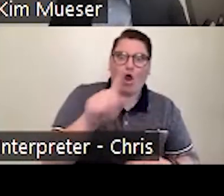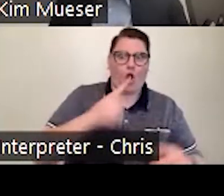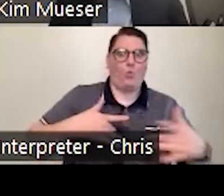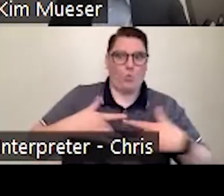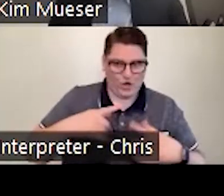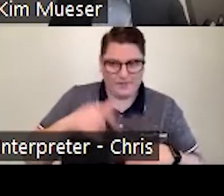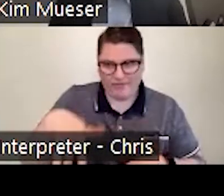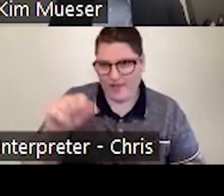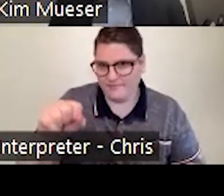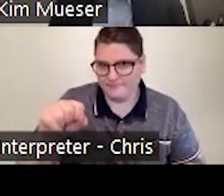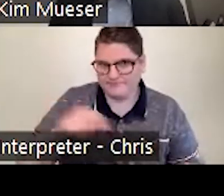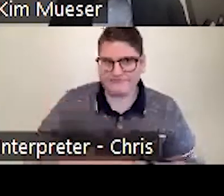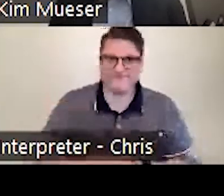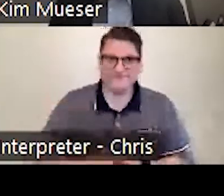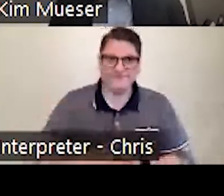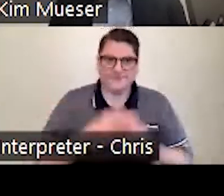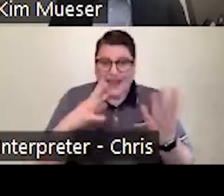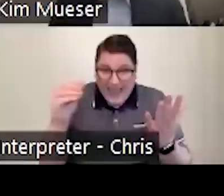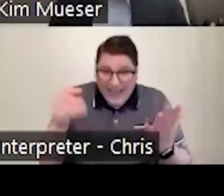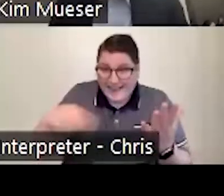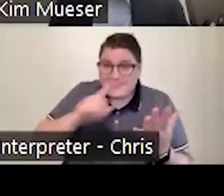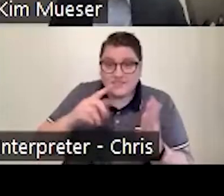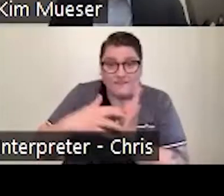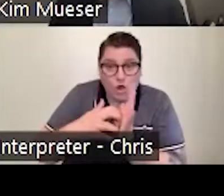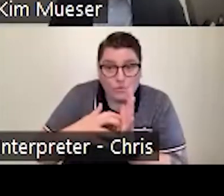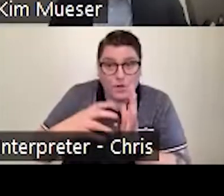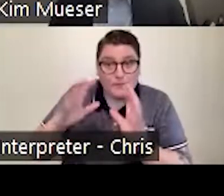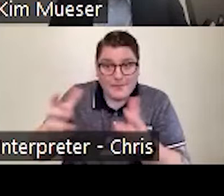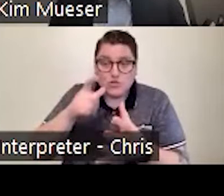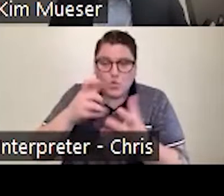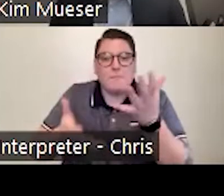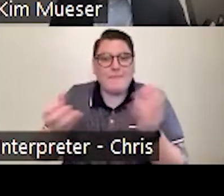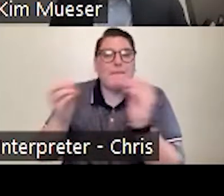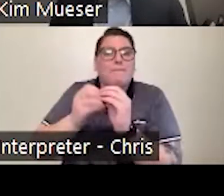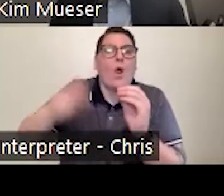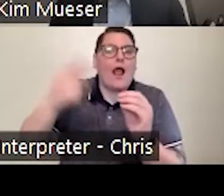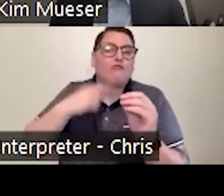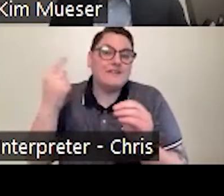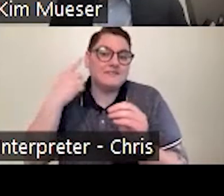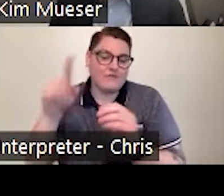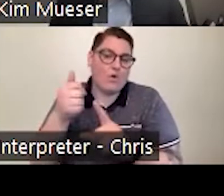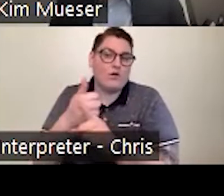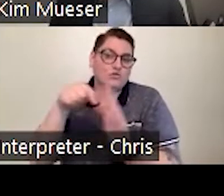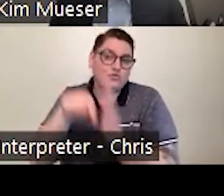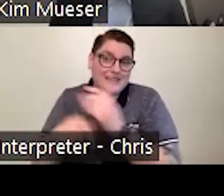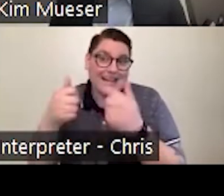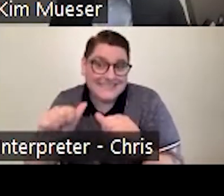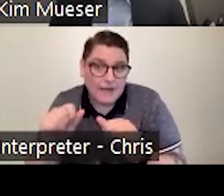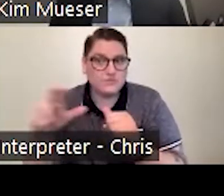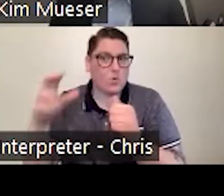that. And after all, it is a vulnerable population, people who may be at risk for suicidal ideation and suicide attempts. And